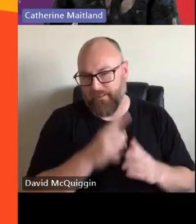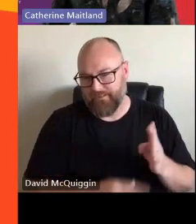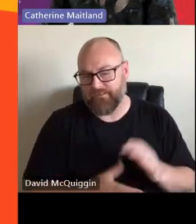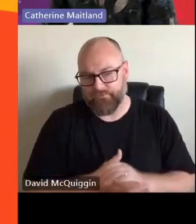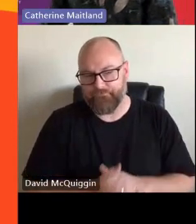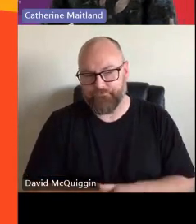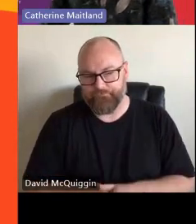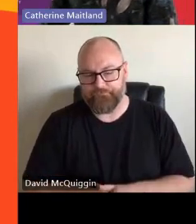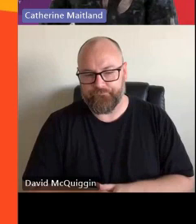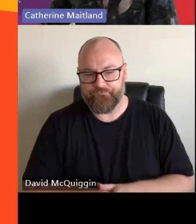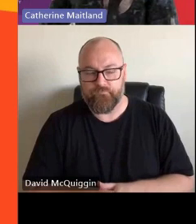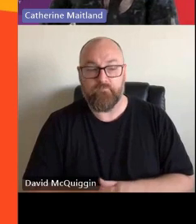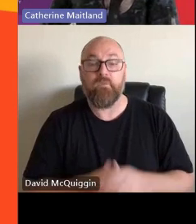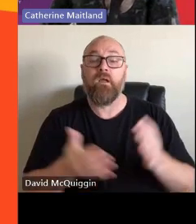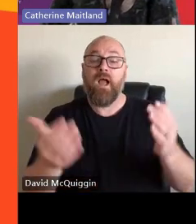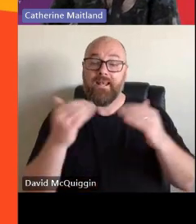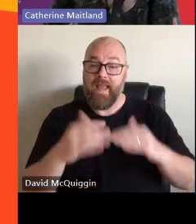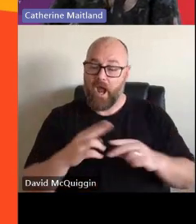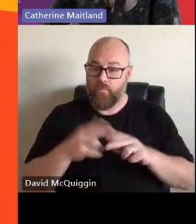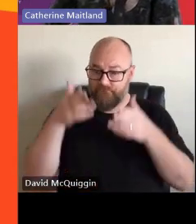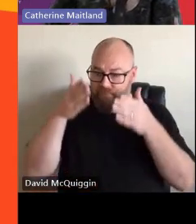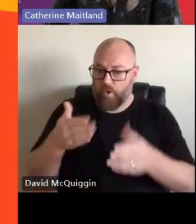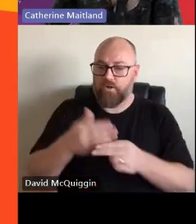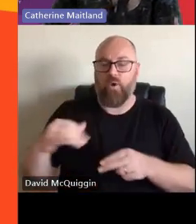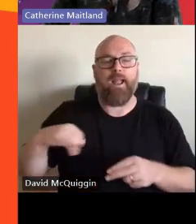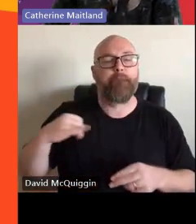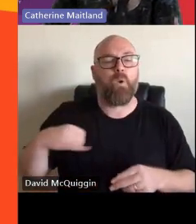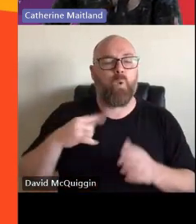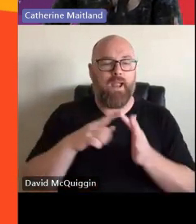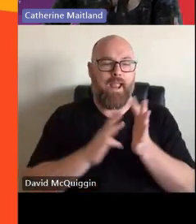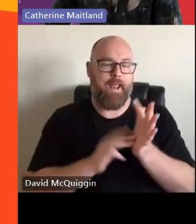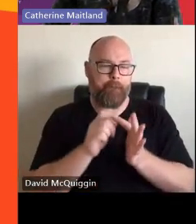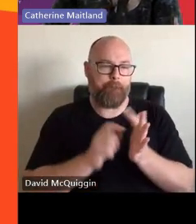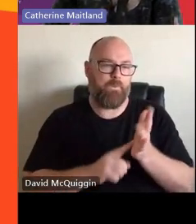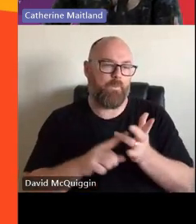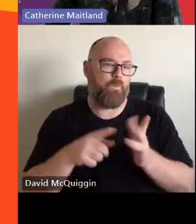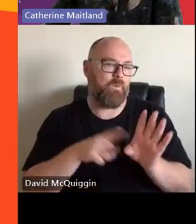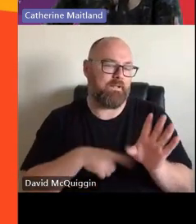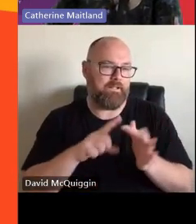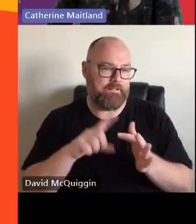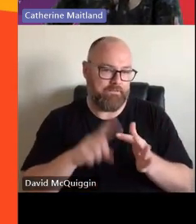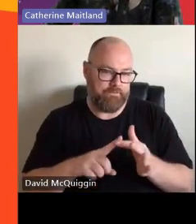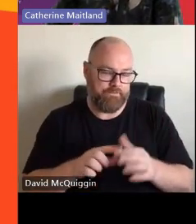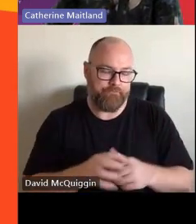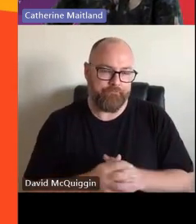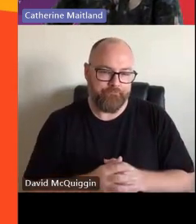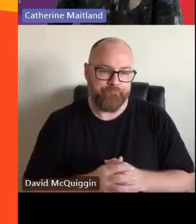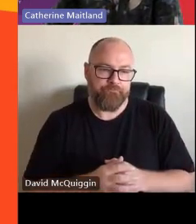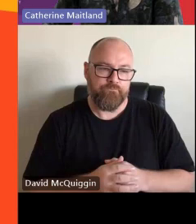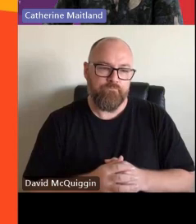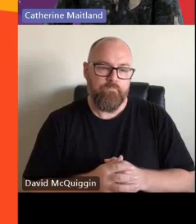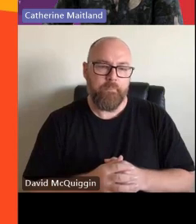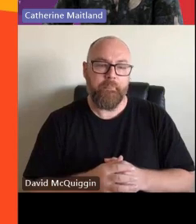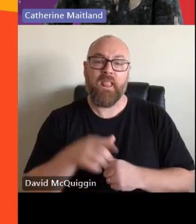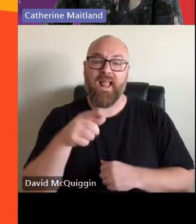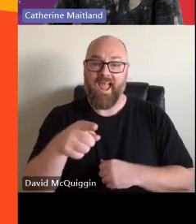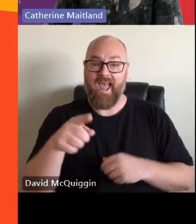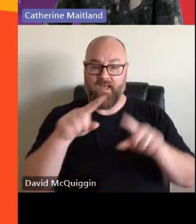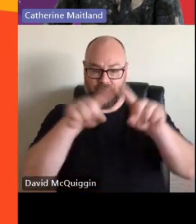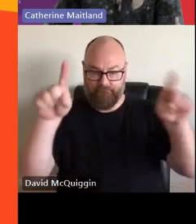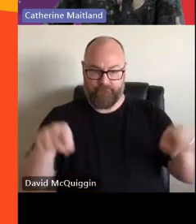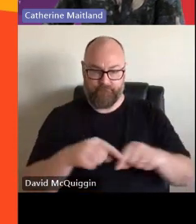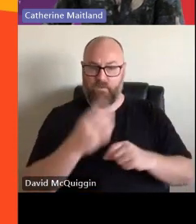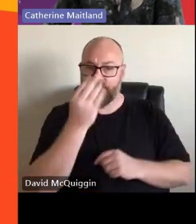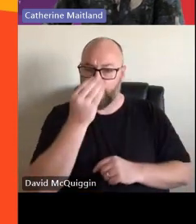Now we're going to look at employees' experiences with workplace adjustments. And the image that we see on the screen